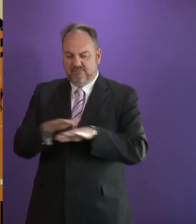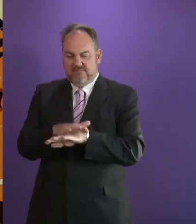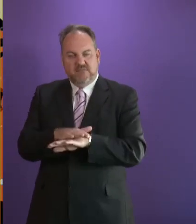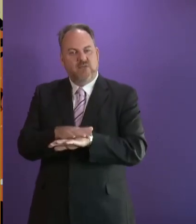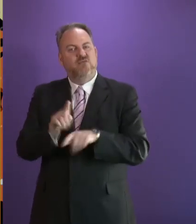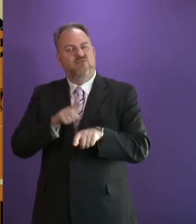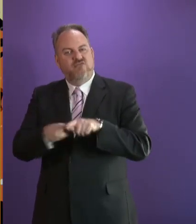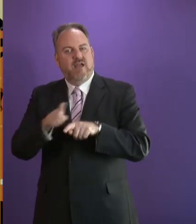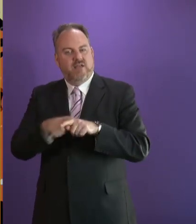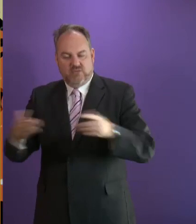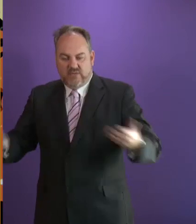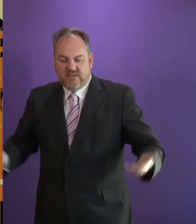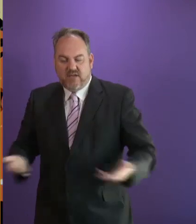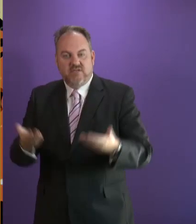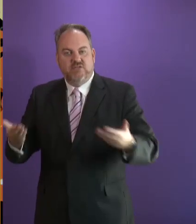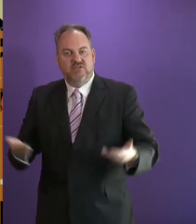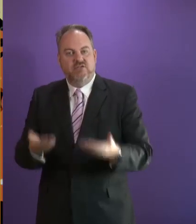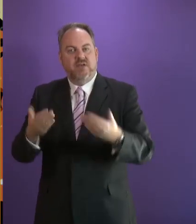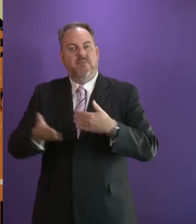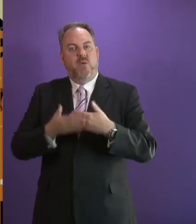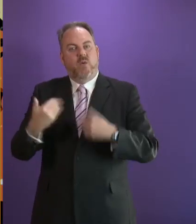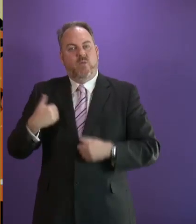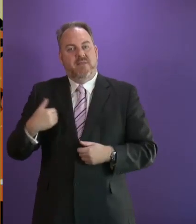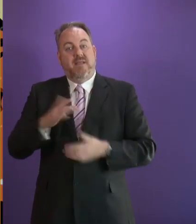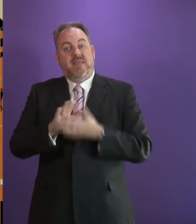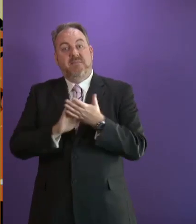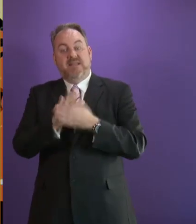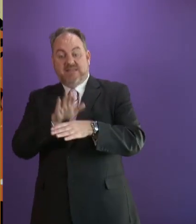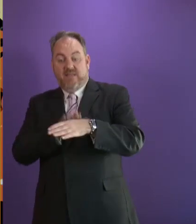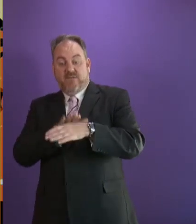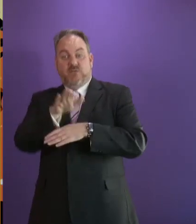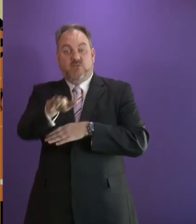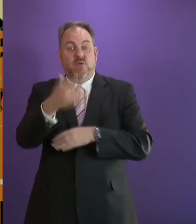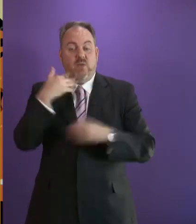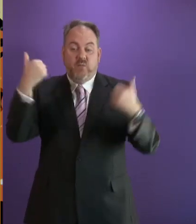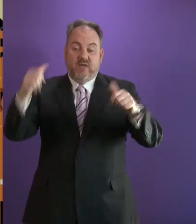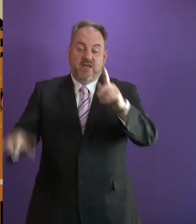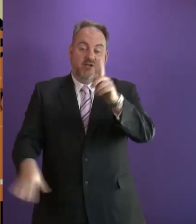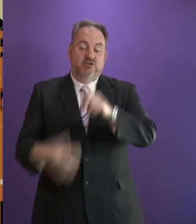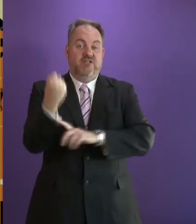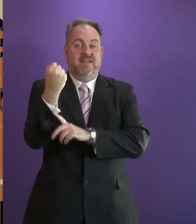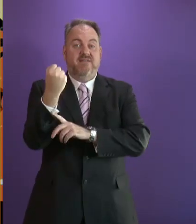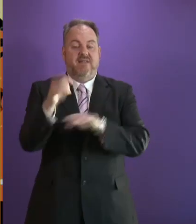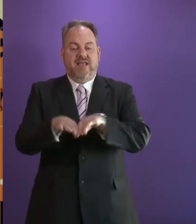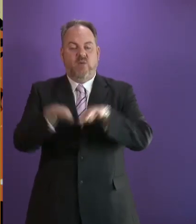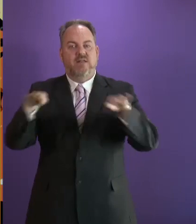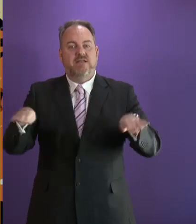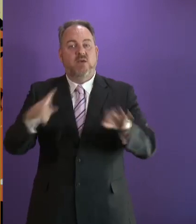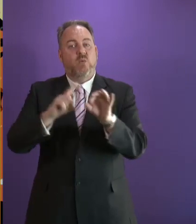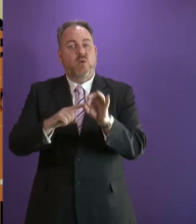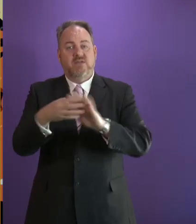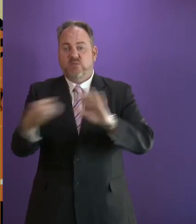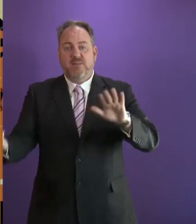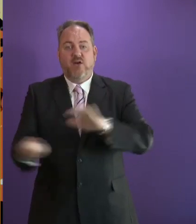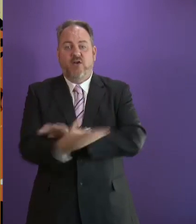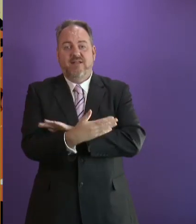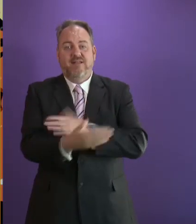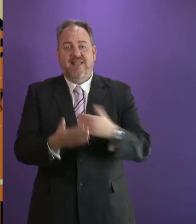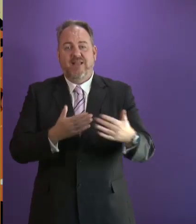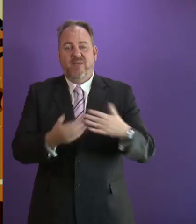equal society, they're not needed in the future. But we don't have that equal society now, hence why we need quotas. So if